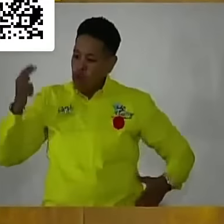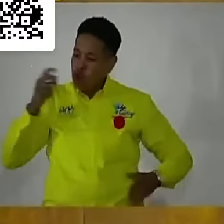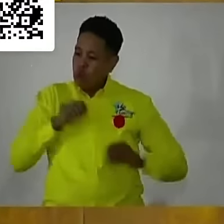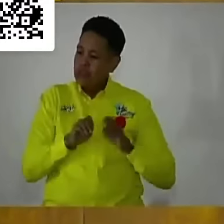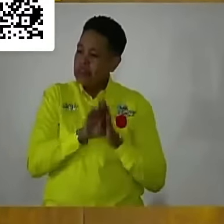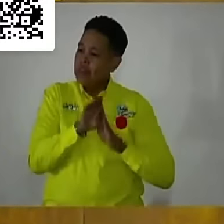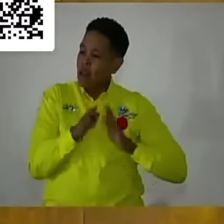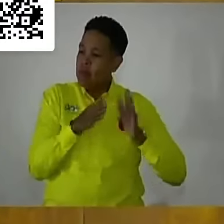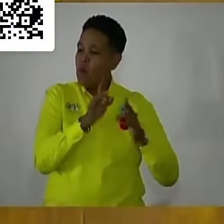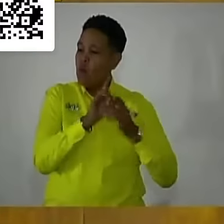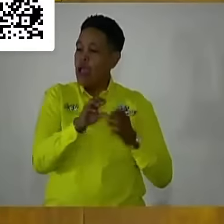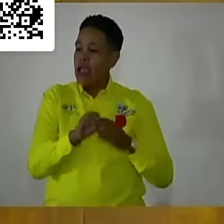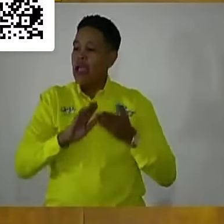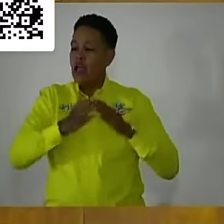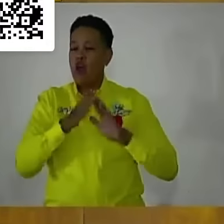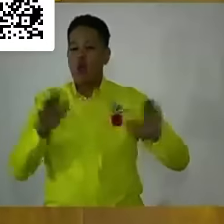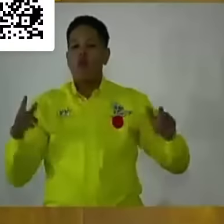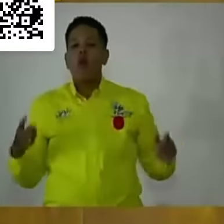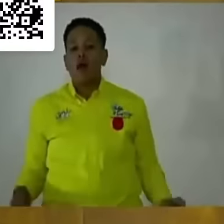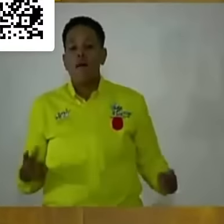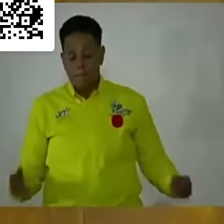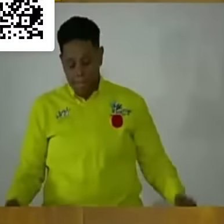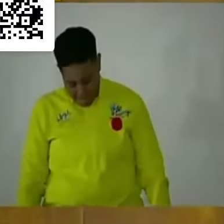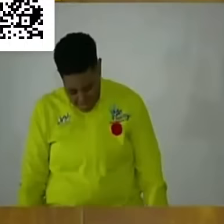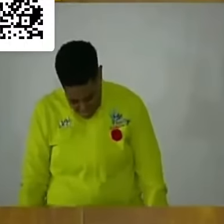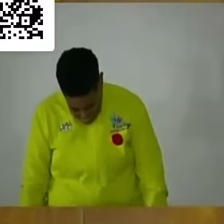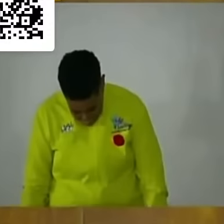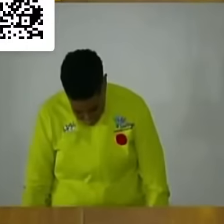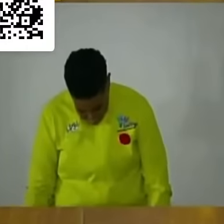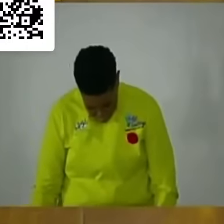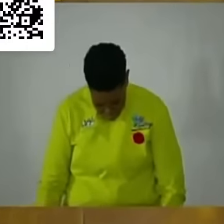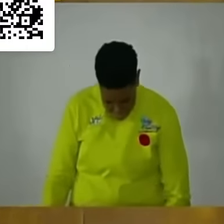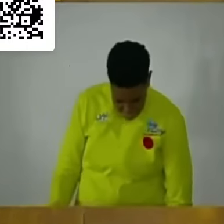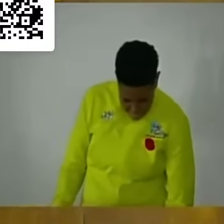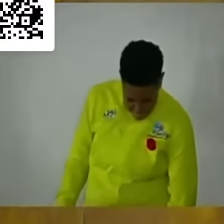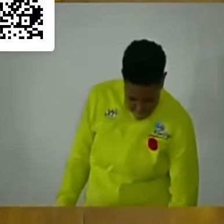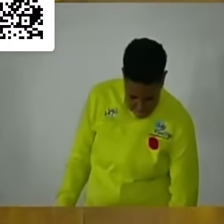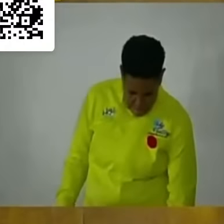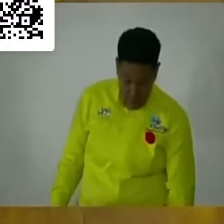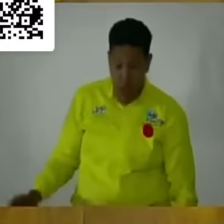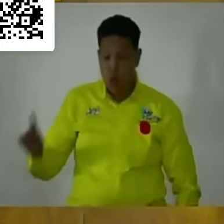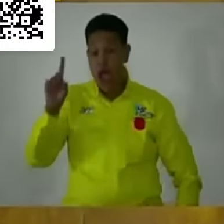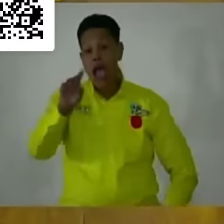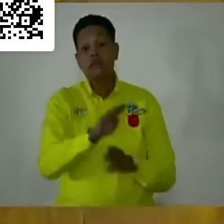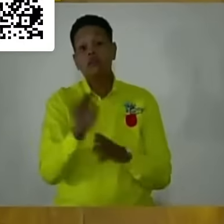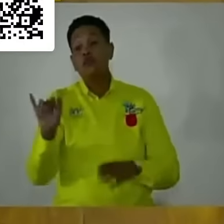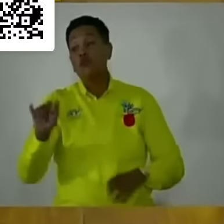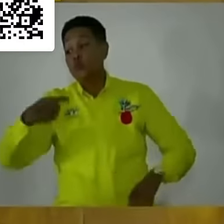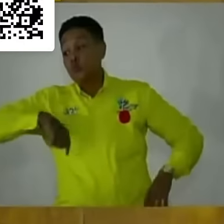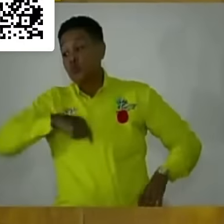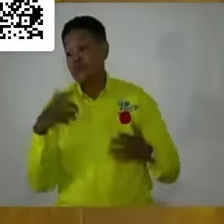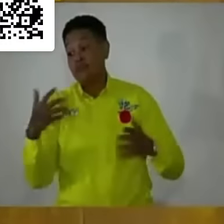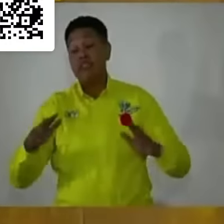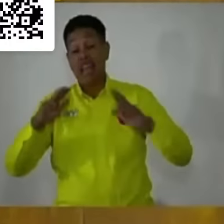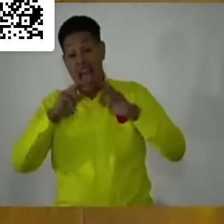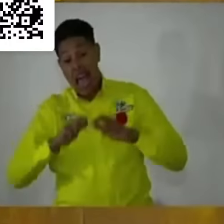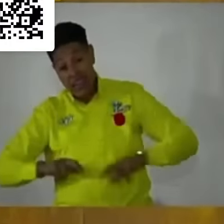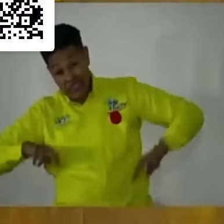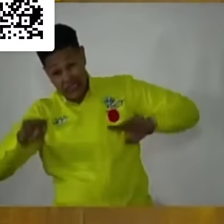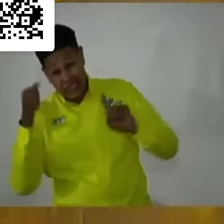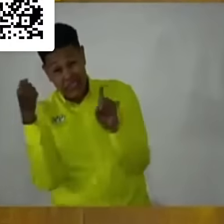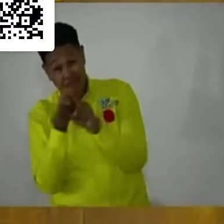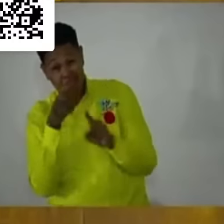developmental way in the communities. So I would like to ask of the minister as well, have we assessed the effect